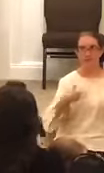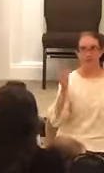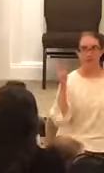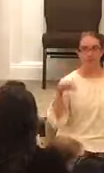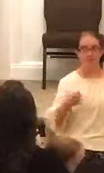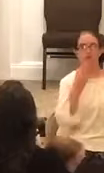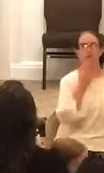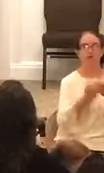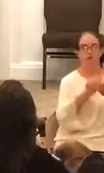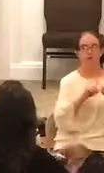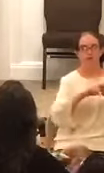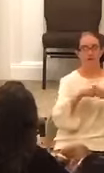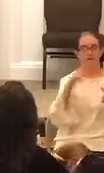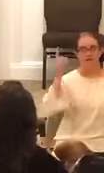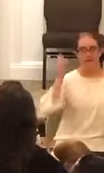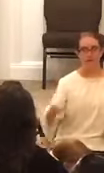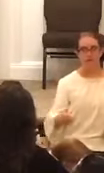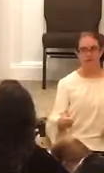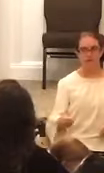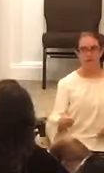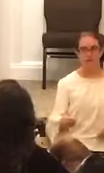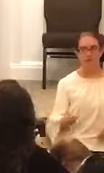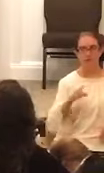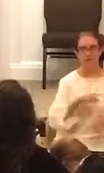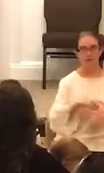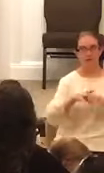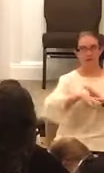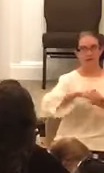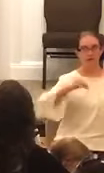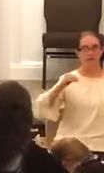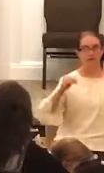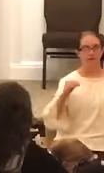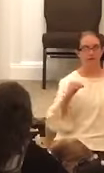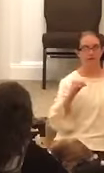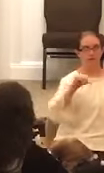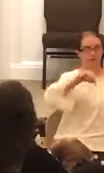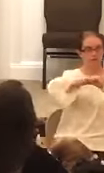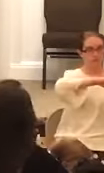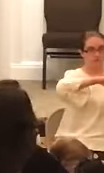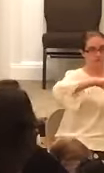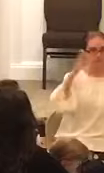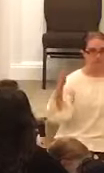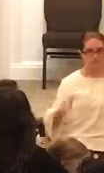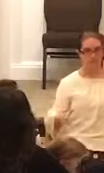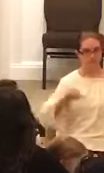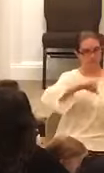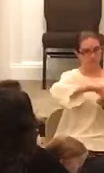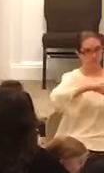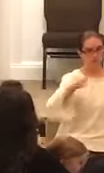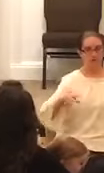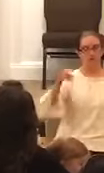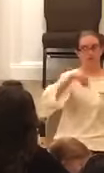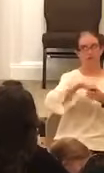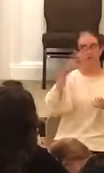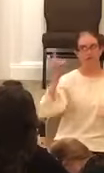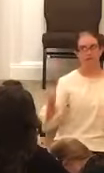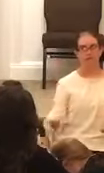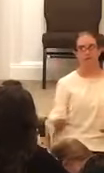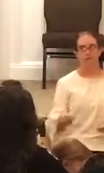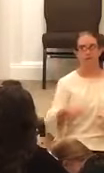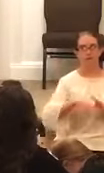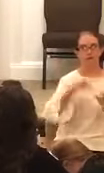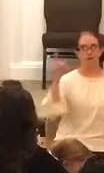had a good friend in high school, and by the time we got out of high school, he was an alcoholic. He had already got to be an alcoholic in high school. And by the time